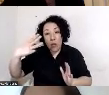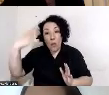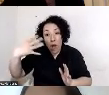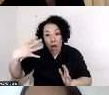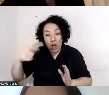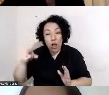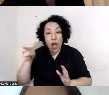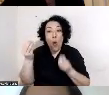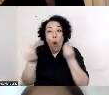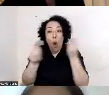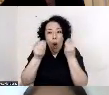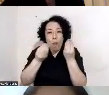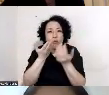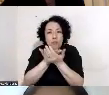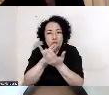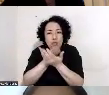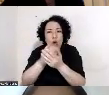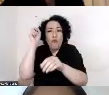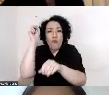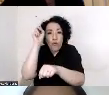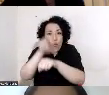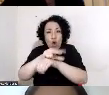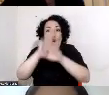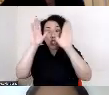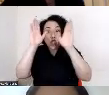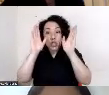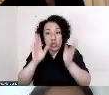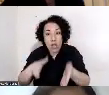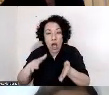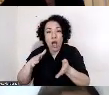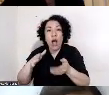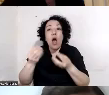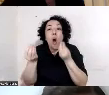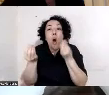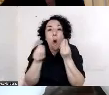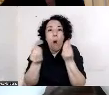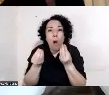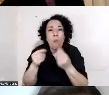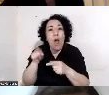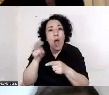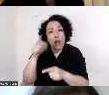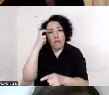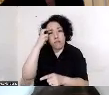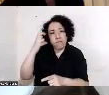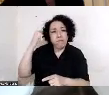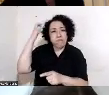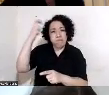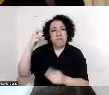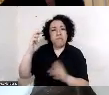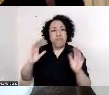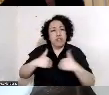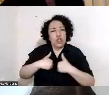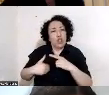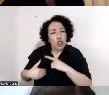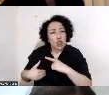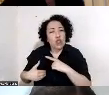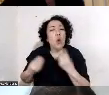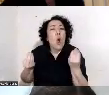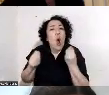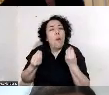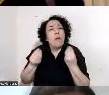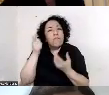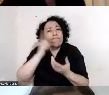dupla excepcionalidade. O que eles podem fazer? O que está sendo feito? The first study we did was a survey